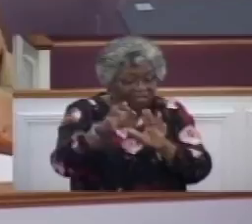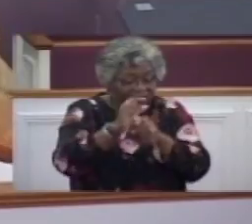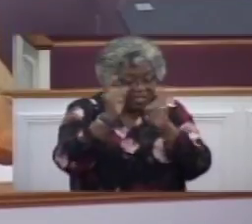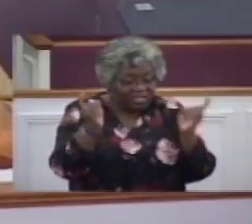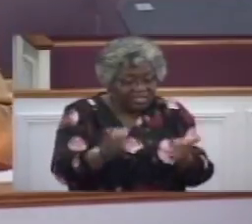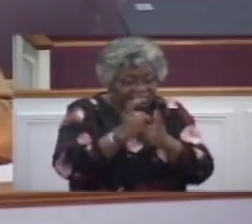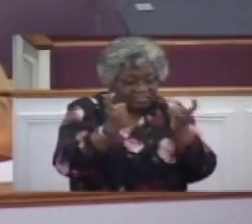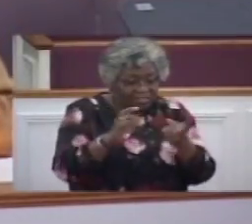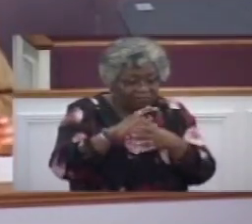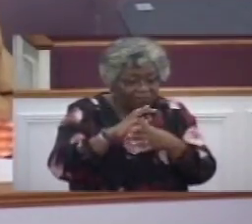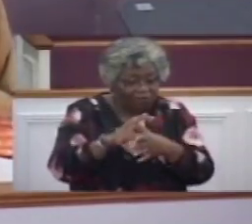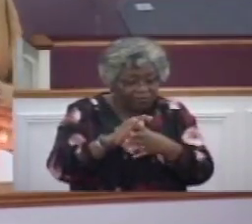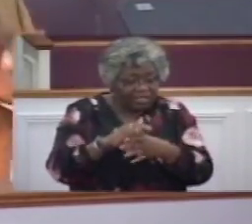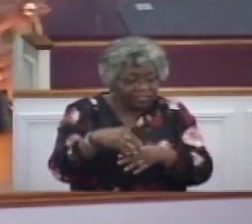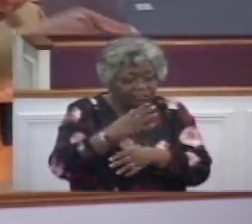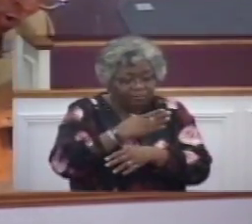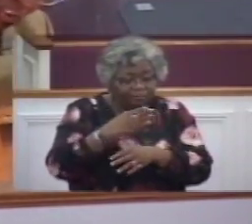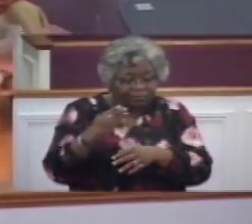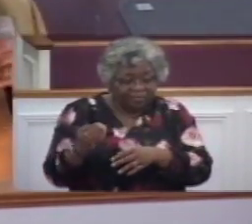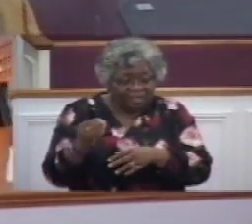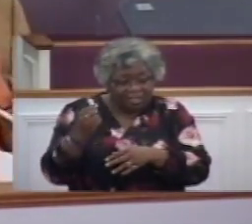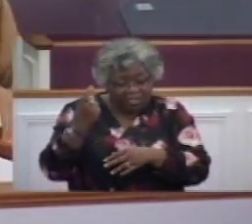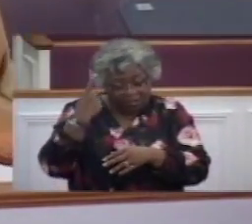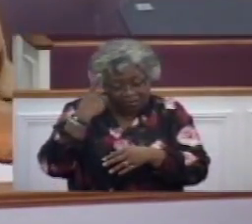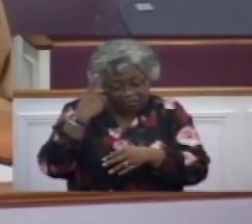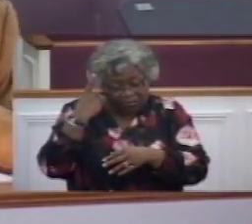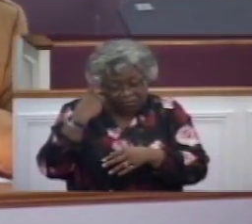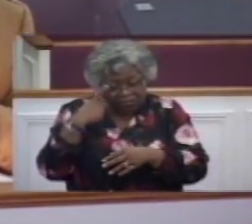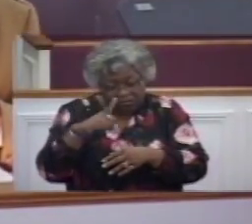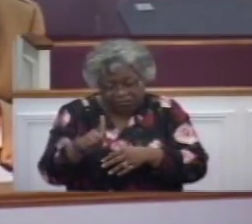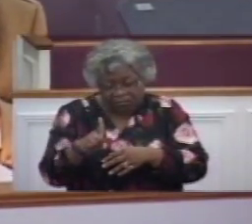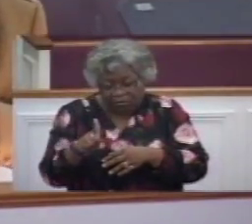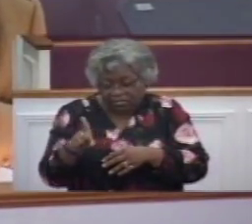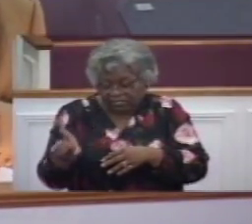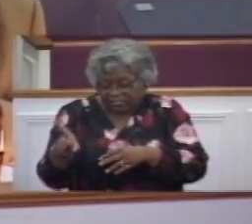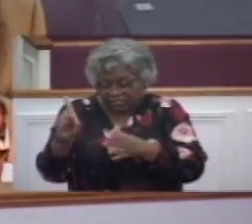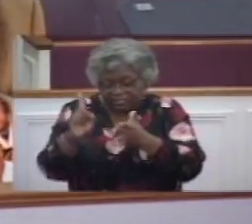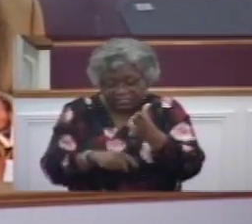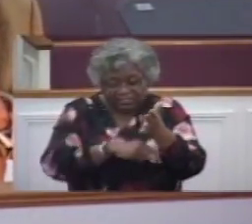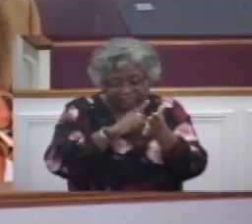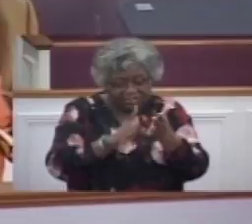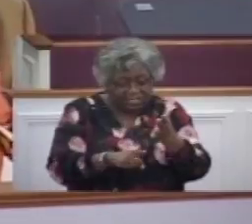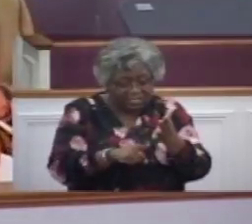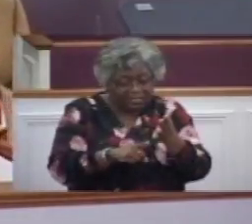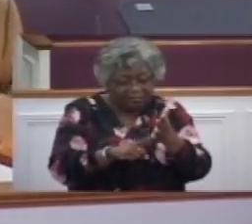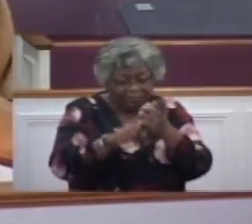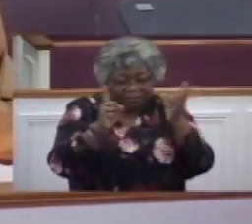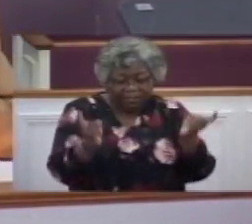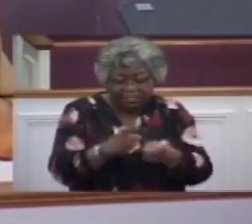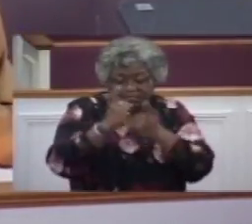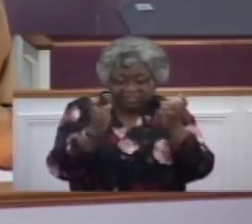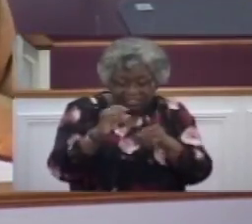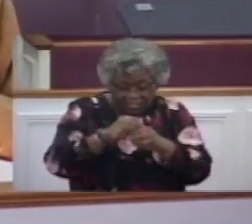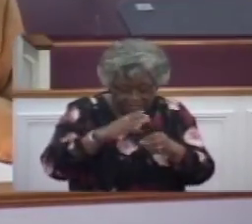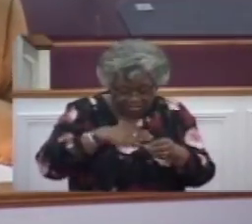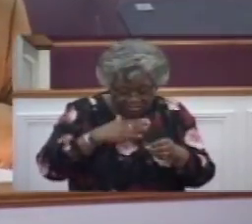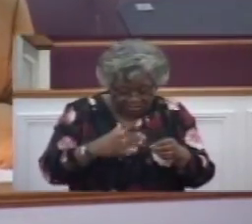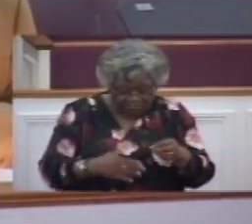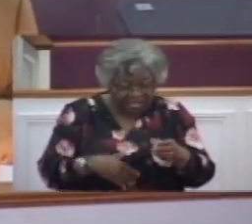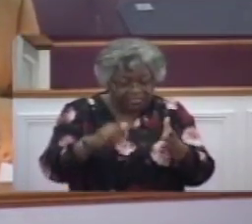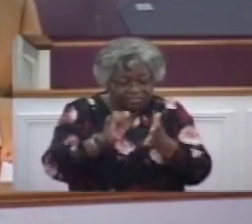sinful flesh and for sin to condemn sin in the flesh, that